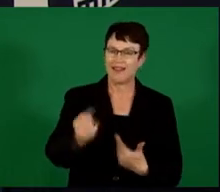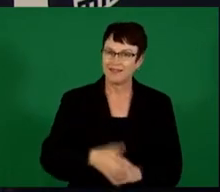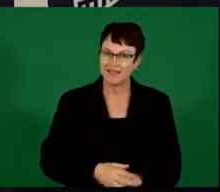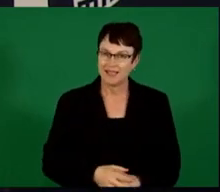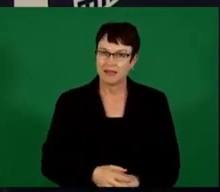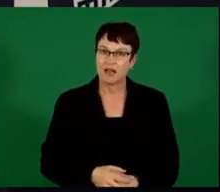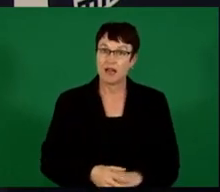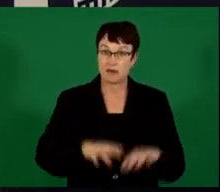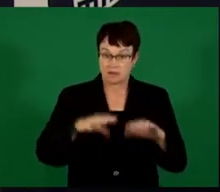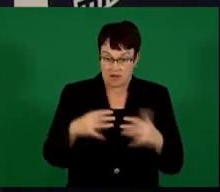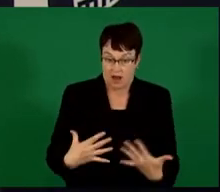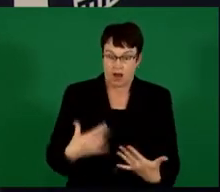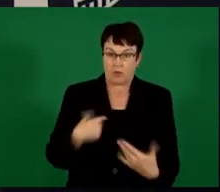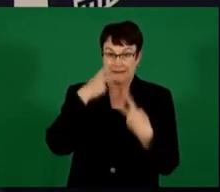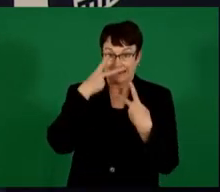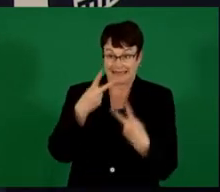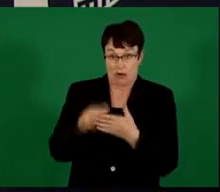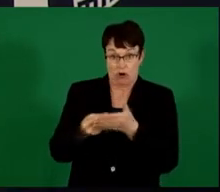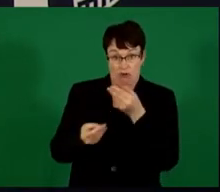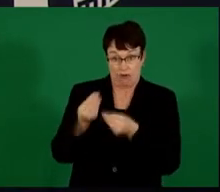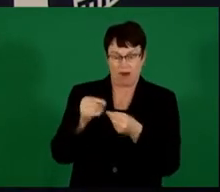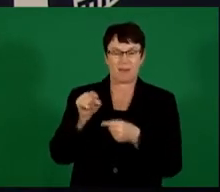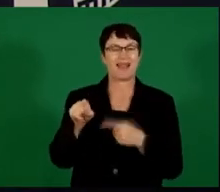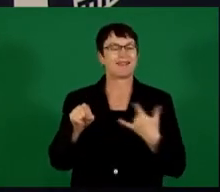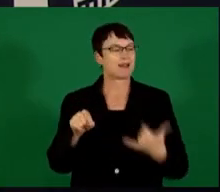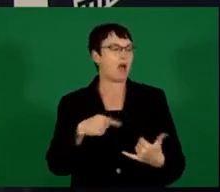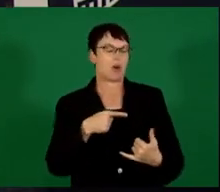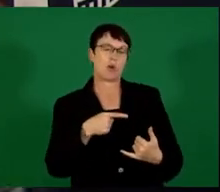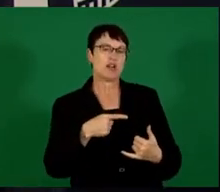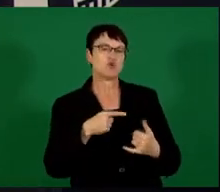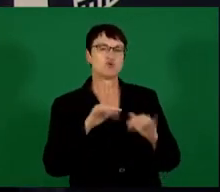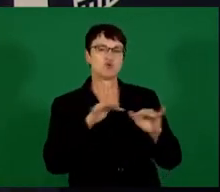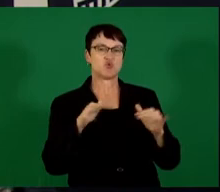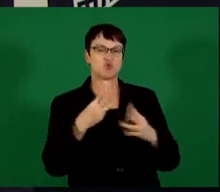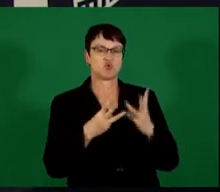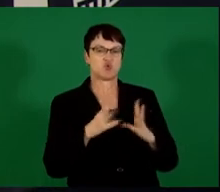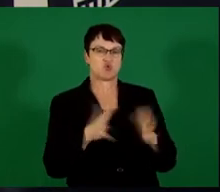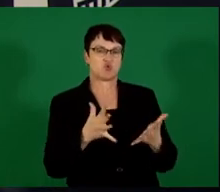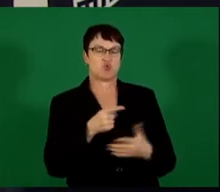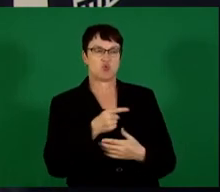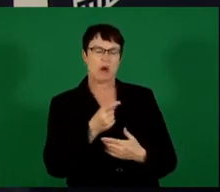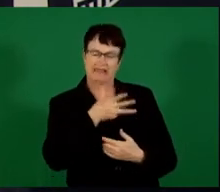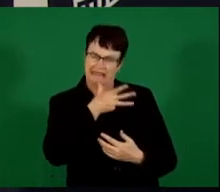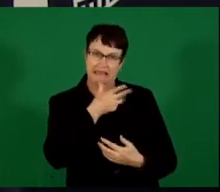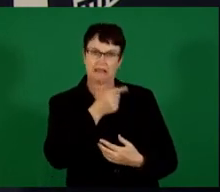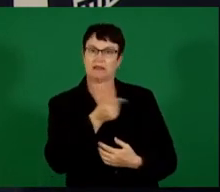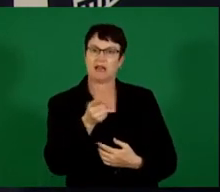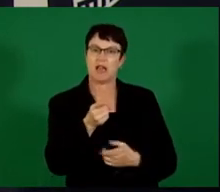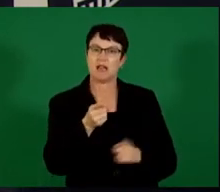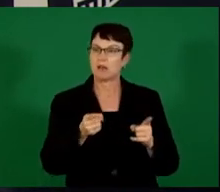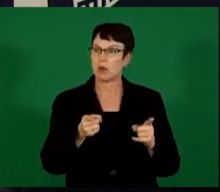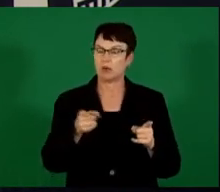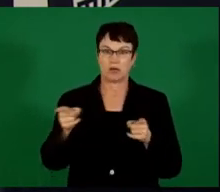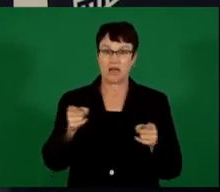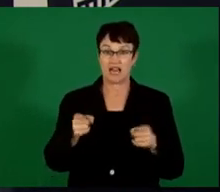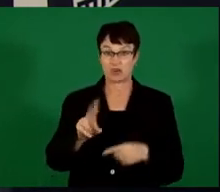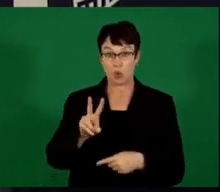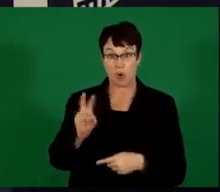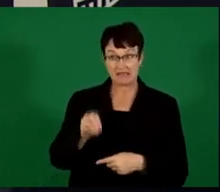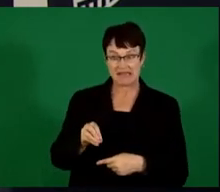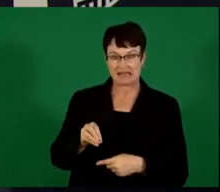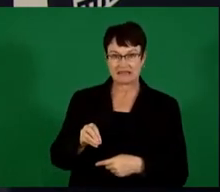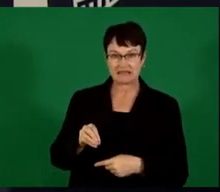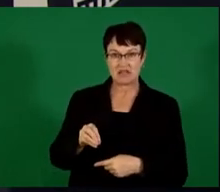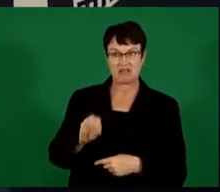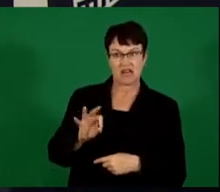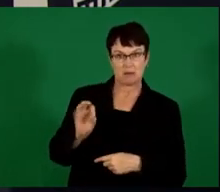up. When we are around 2 to 3%, we're barely able to keep the unemployment rate steady. But if you